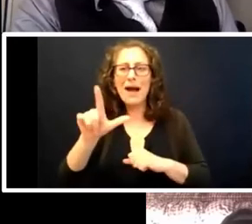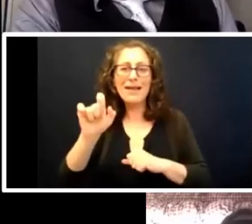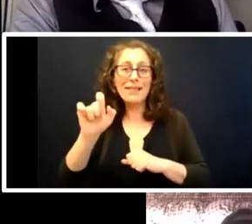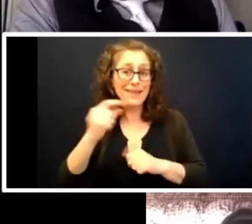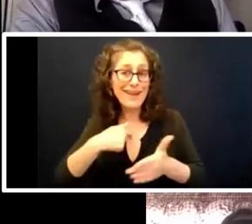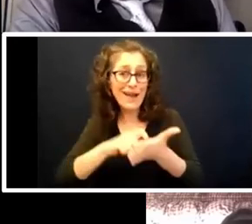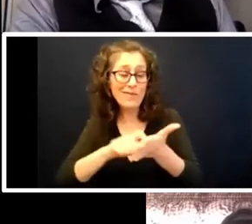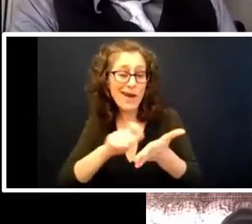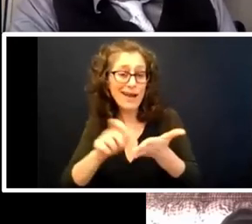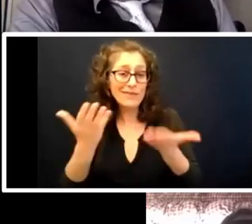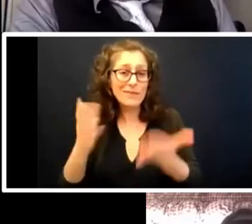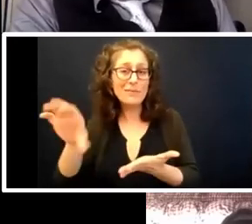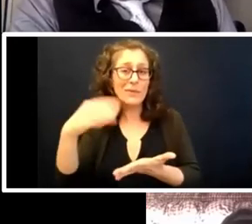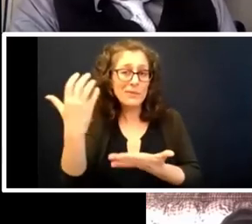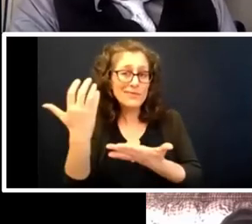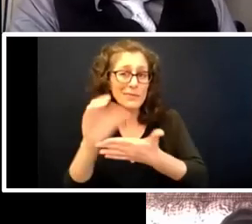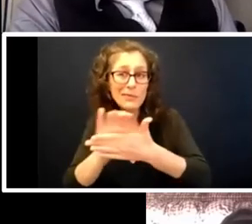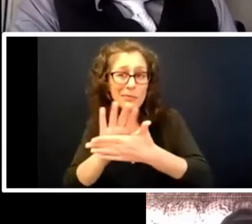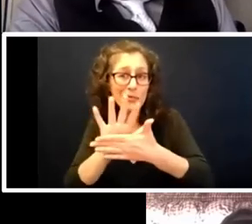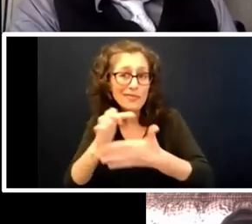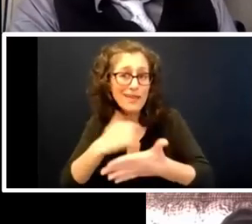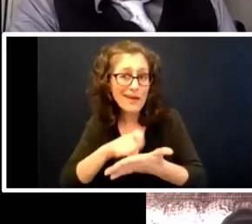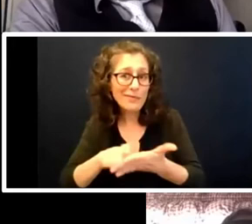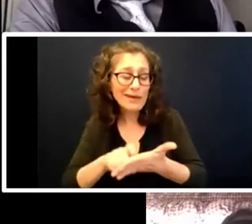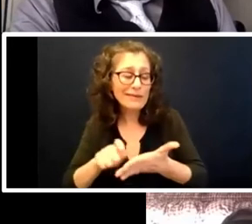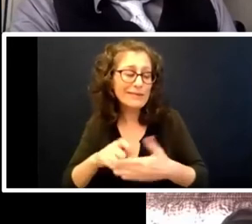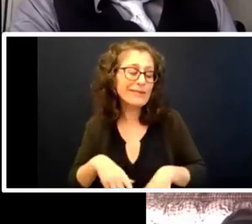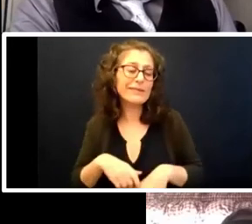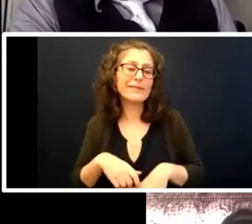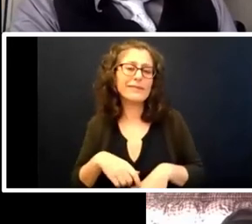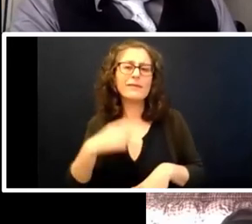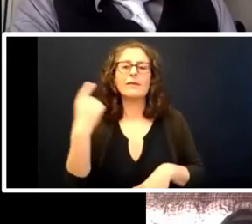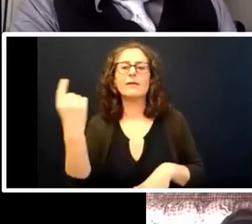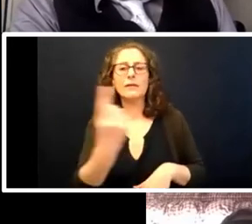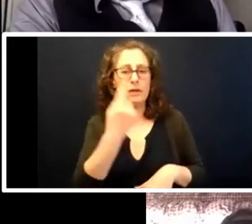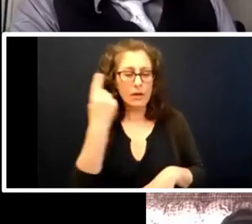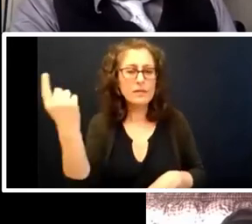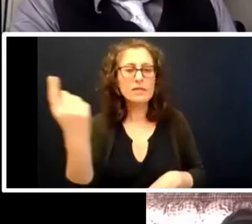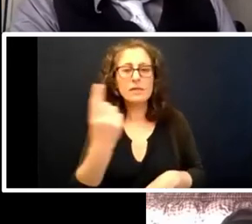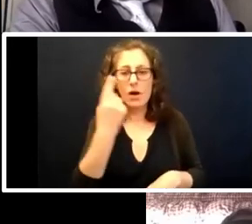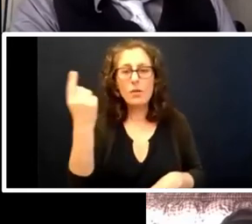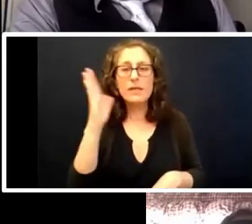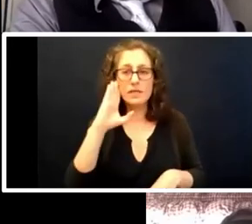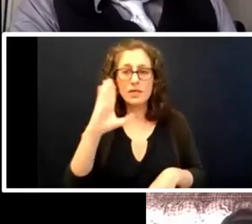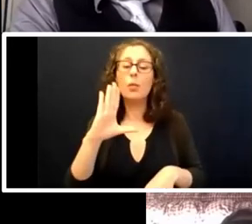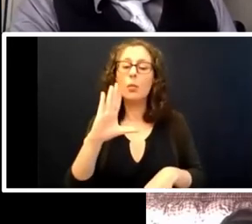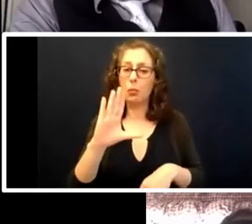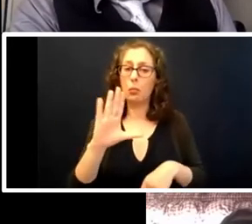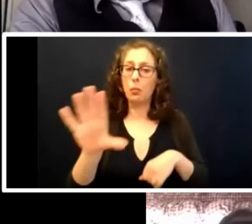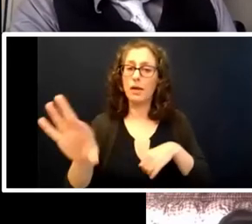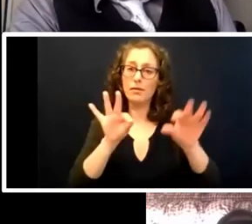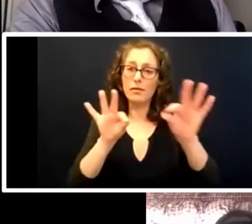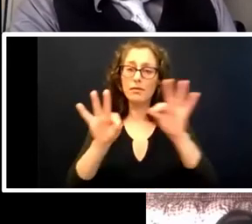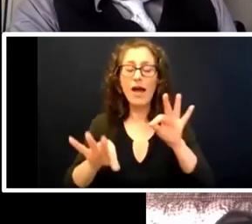you know, Christmas movie that I'm writing, because I'm always going to cast actors with disabilities.